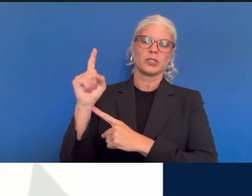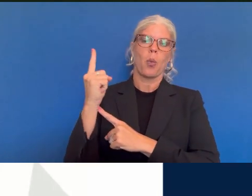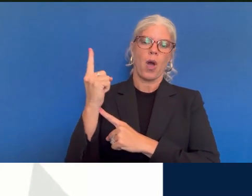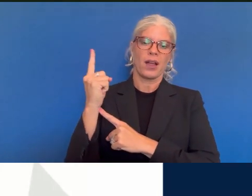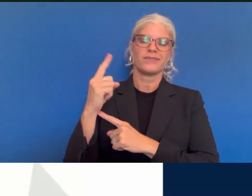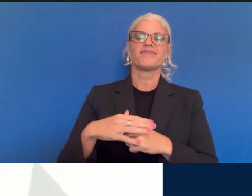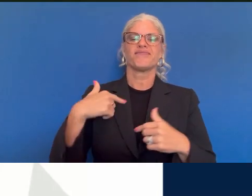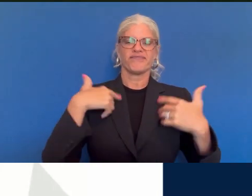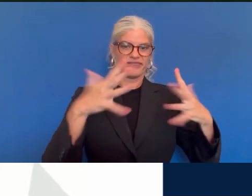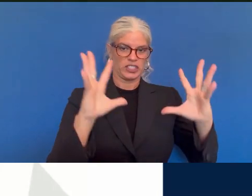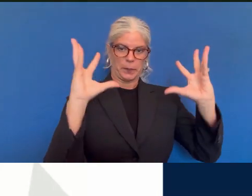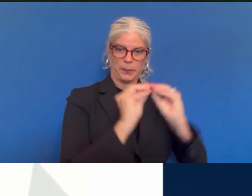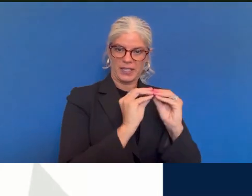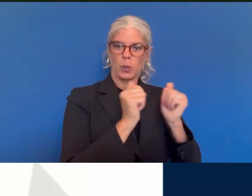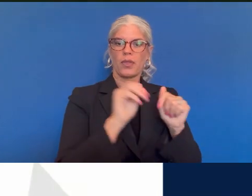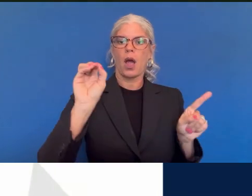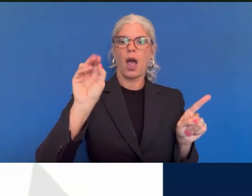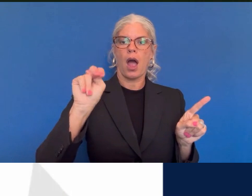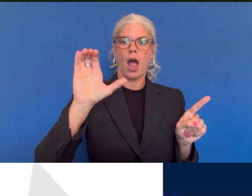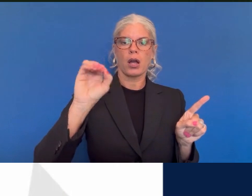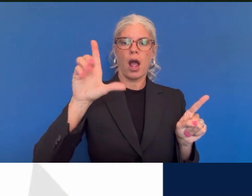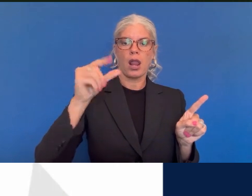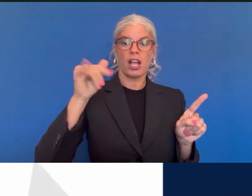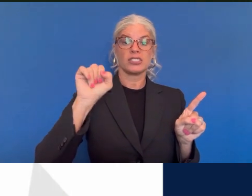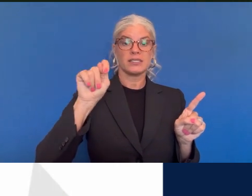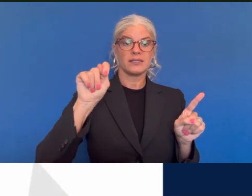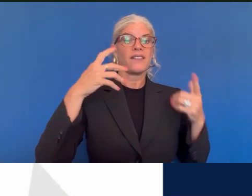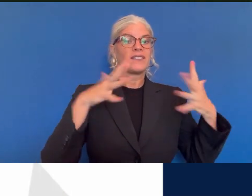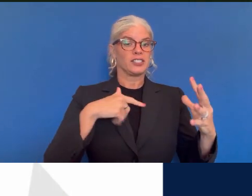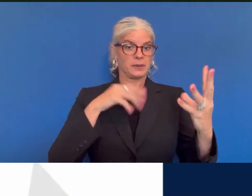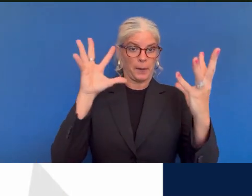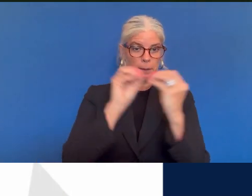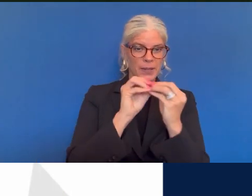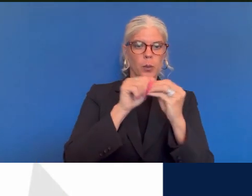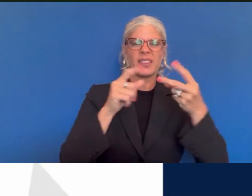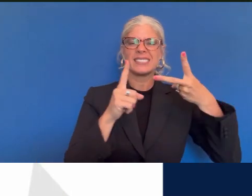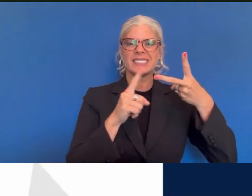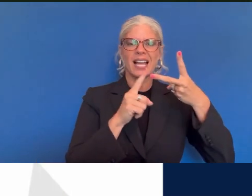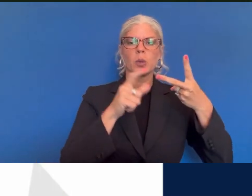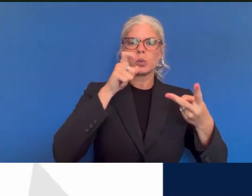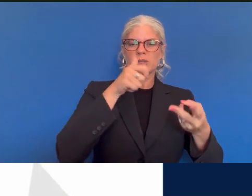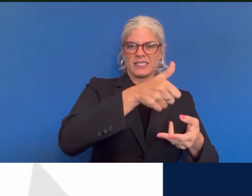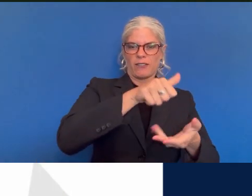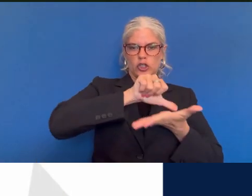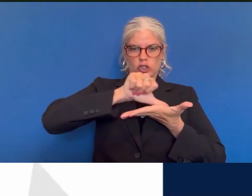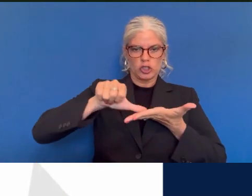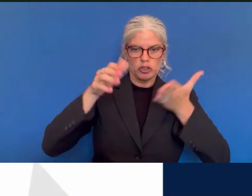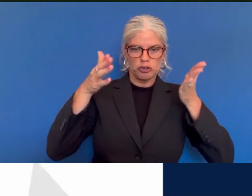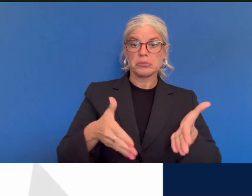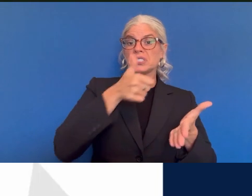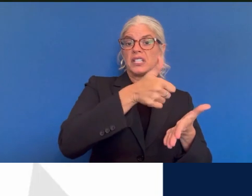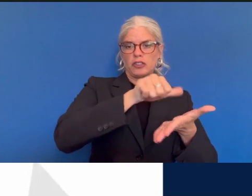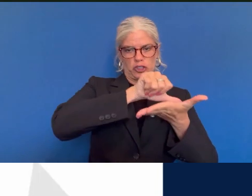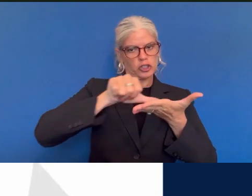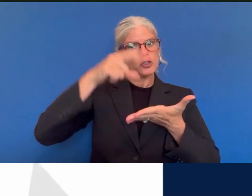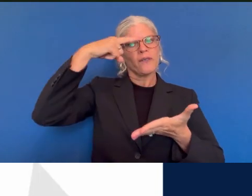for breast cancer. Luckily, very early stages, stage 1. I met with